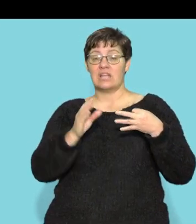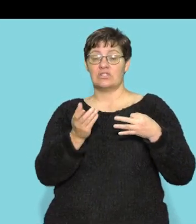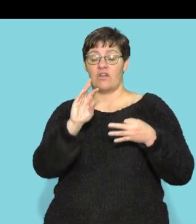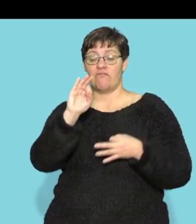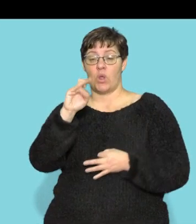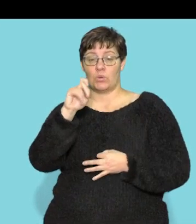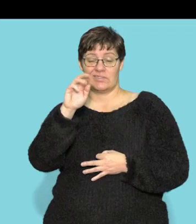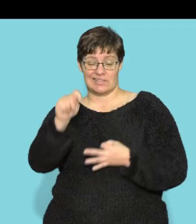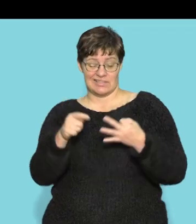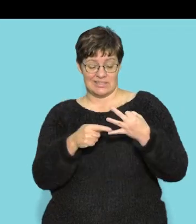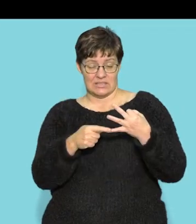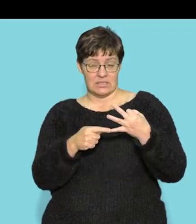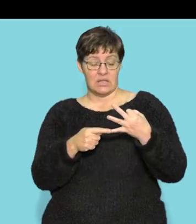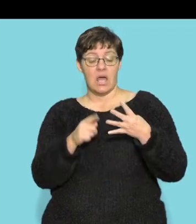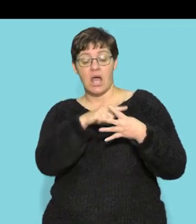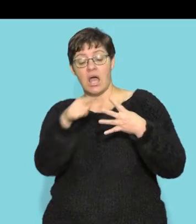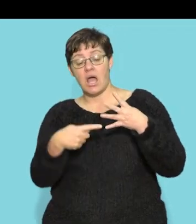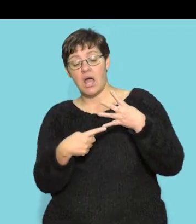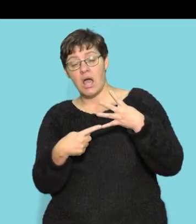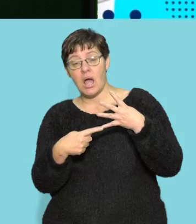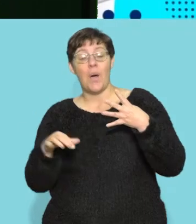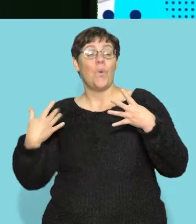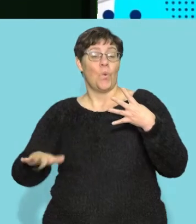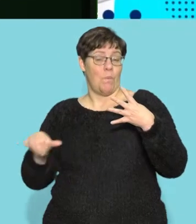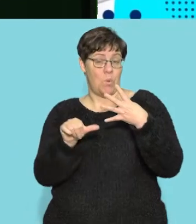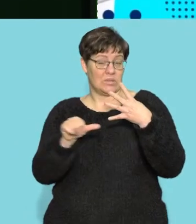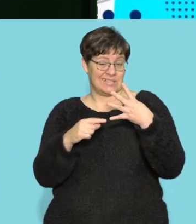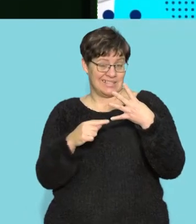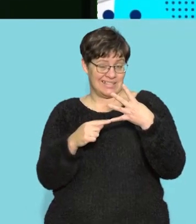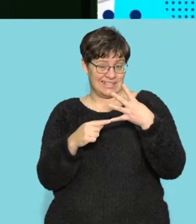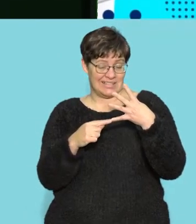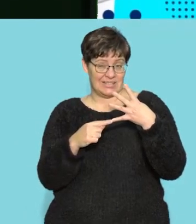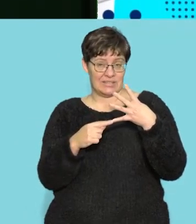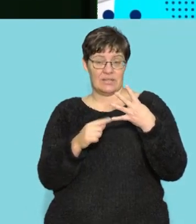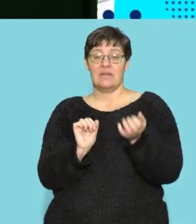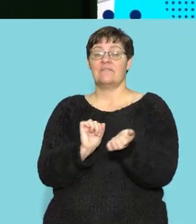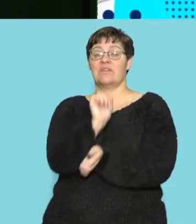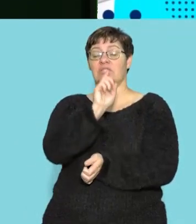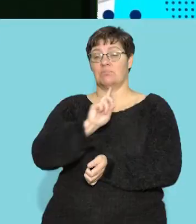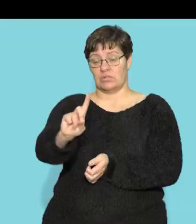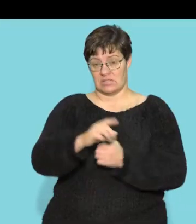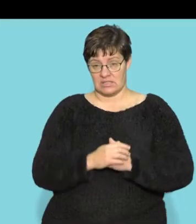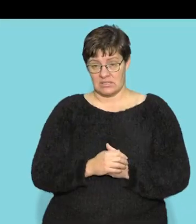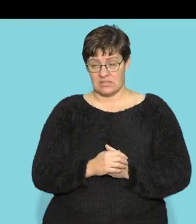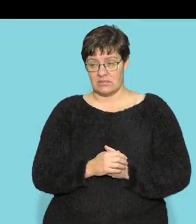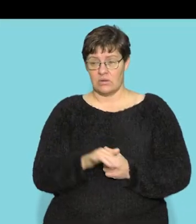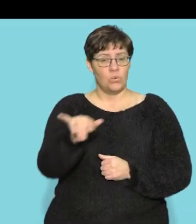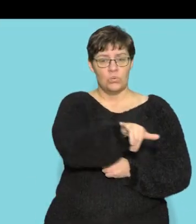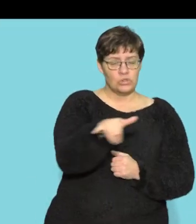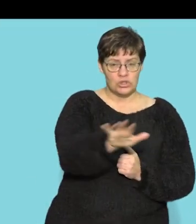float, and another very important figure is what? The fixed deposit. Which